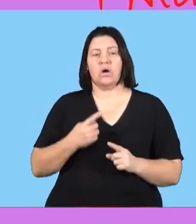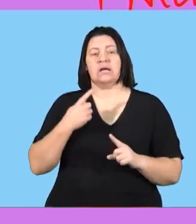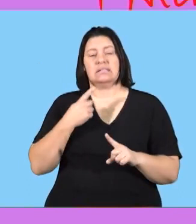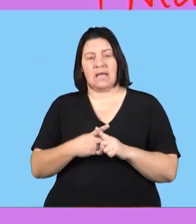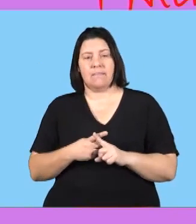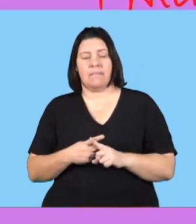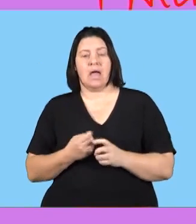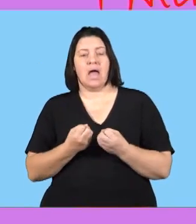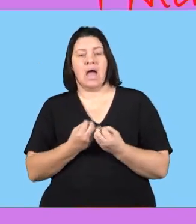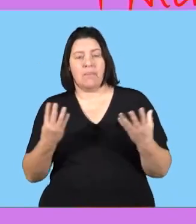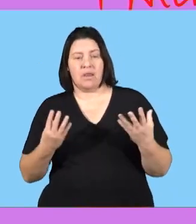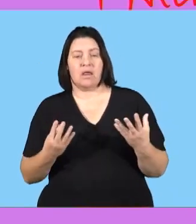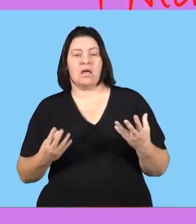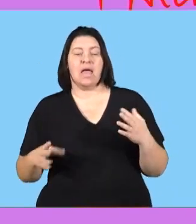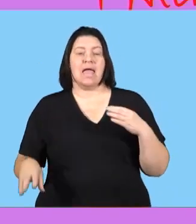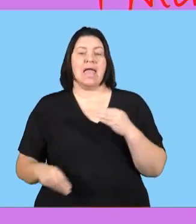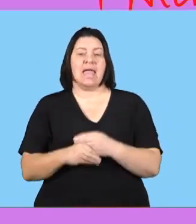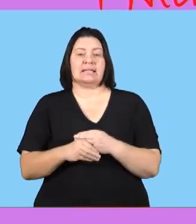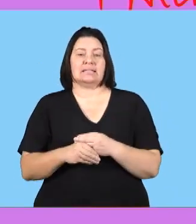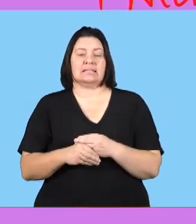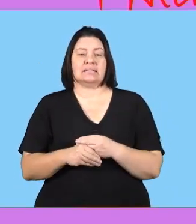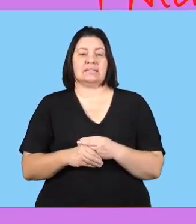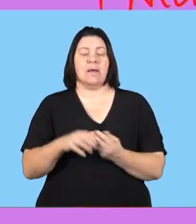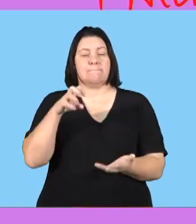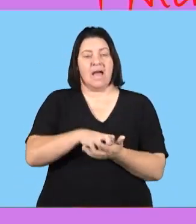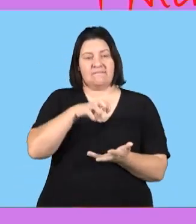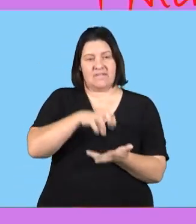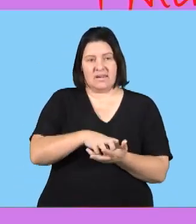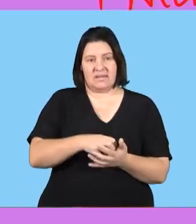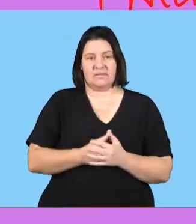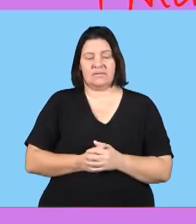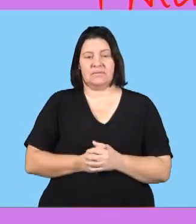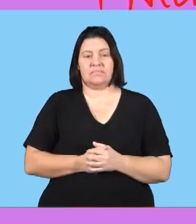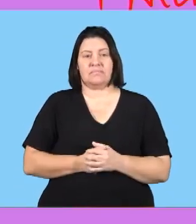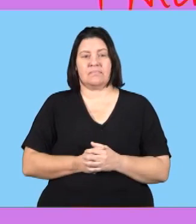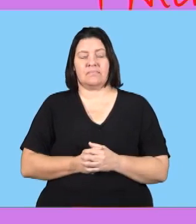by number, we add it to number of muffins.